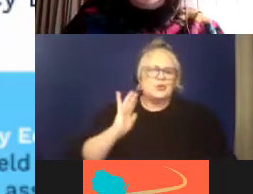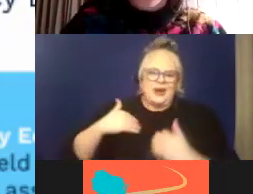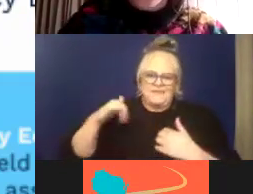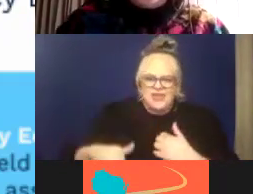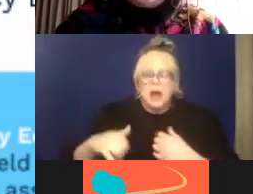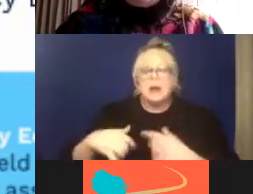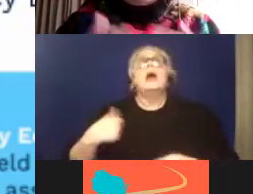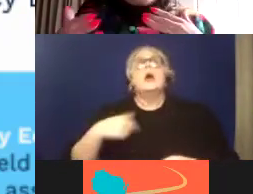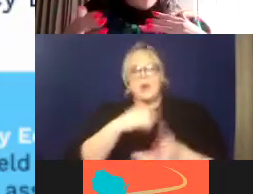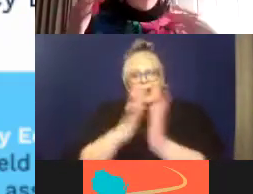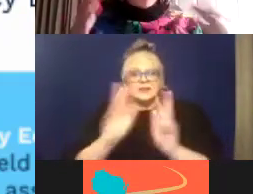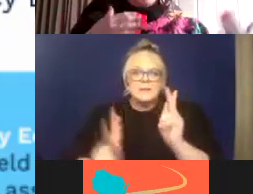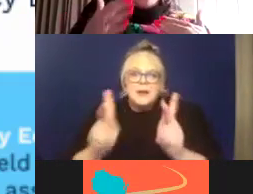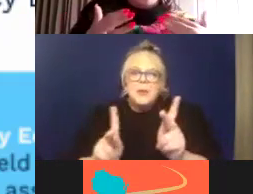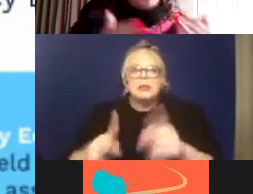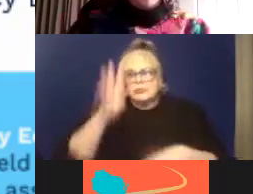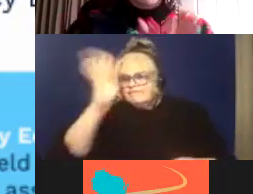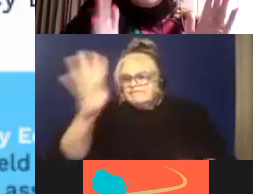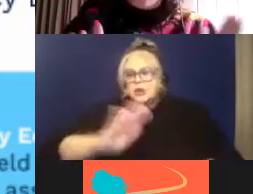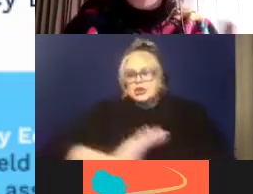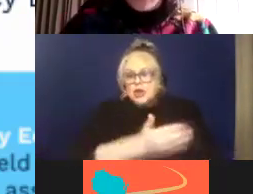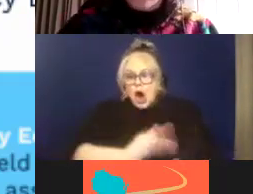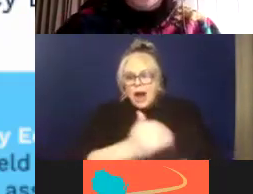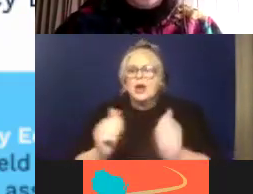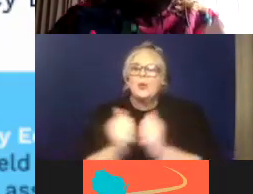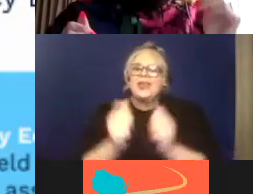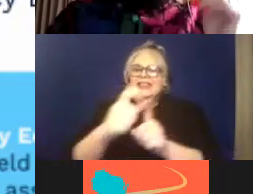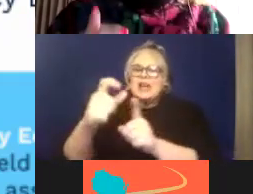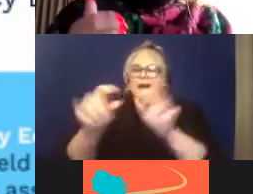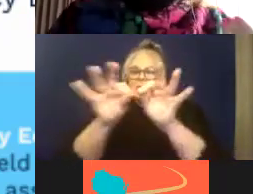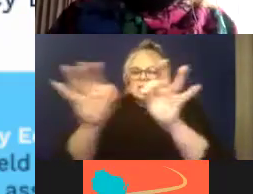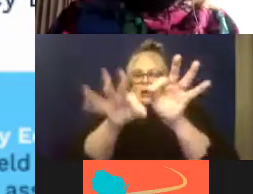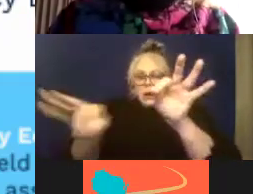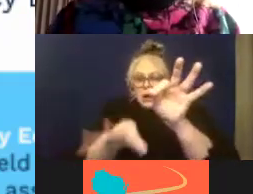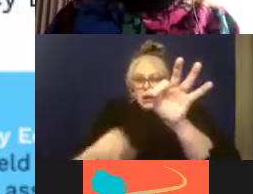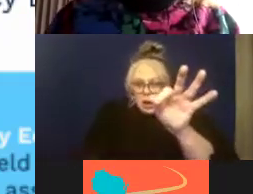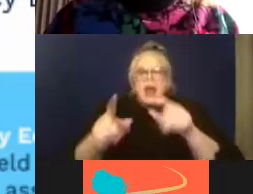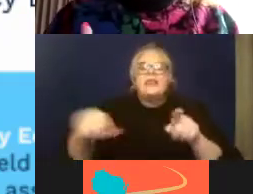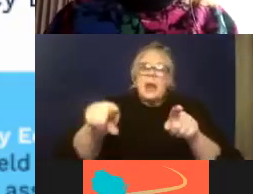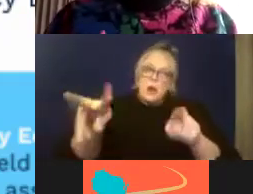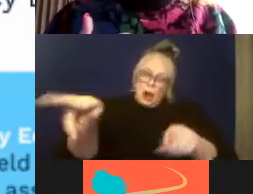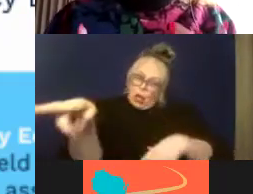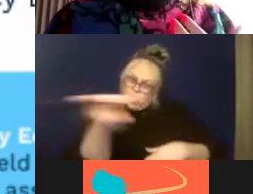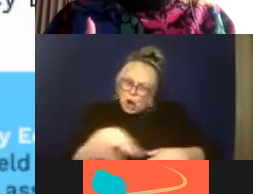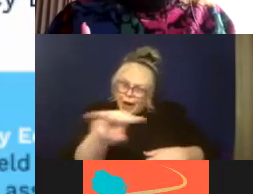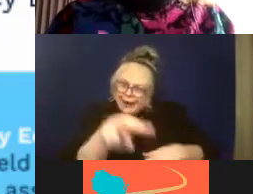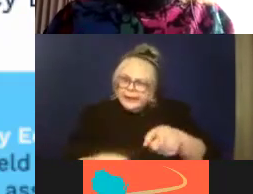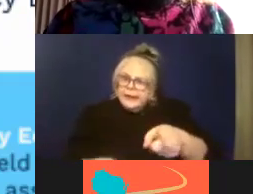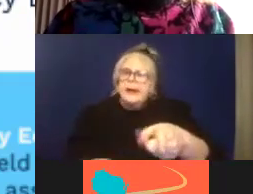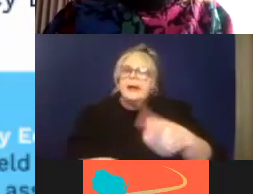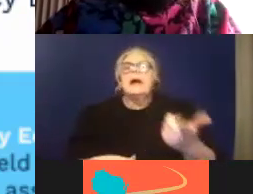with positive social norms. They'd first do an activity where they'd recognize the harmful content within that, the